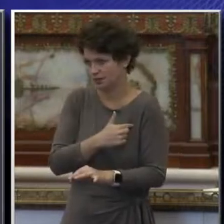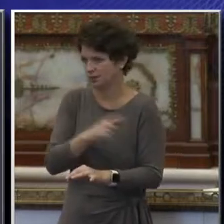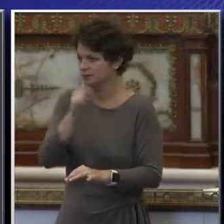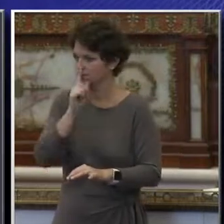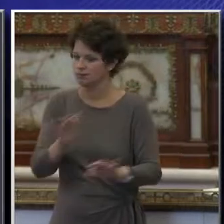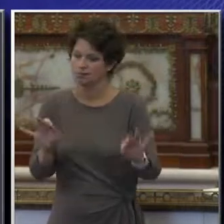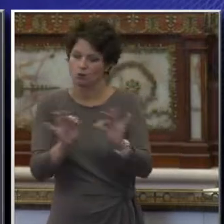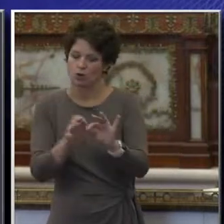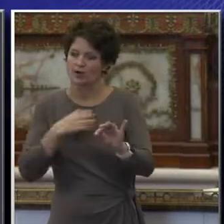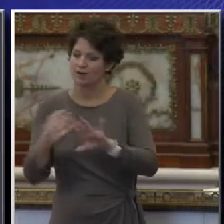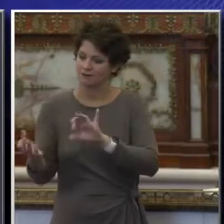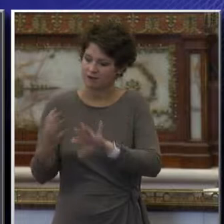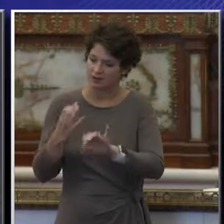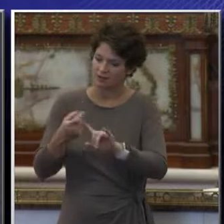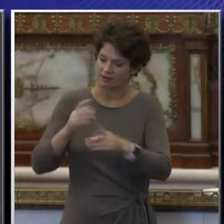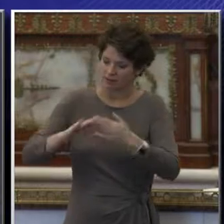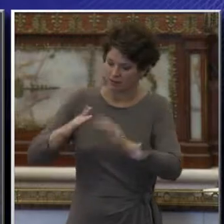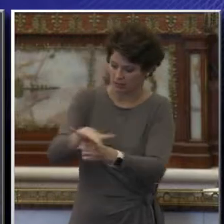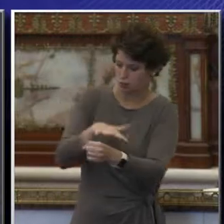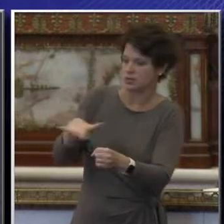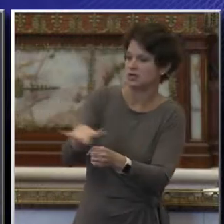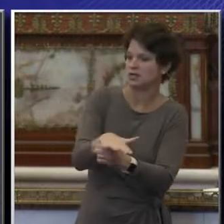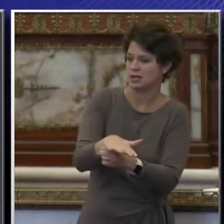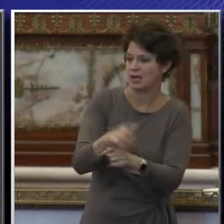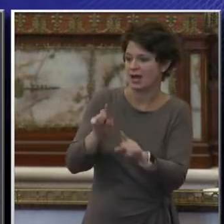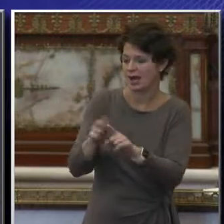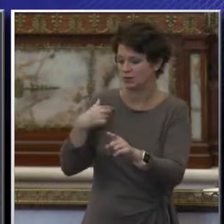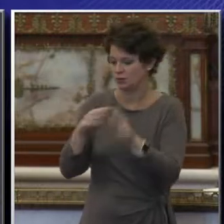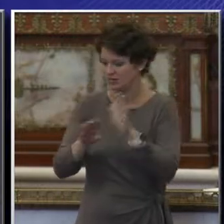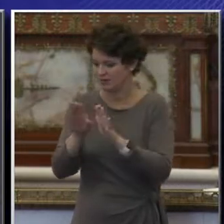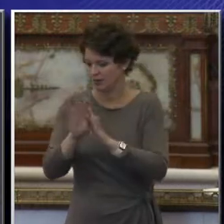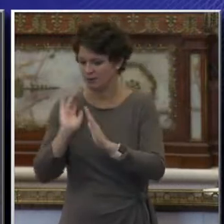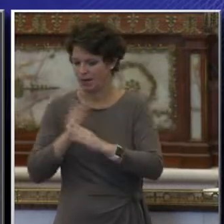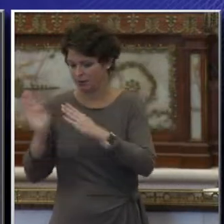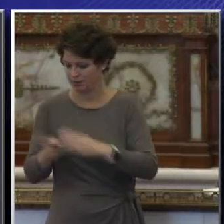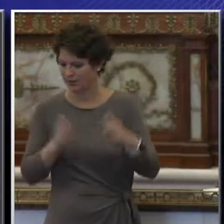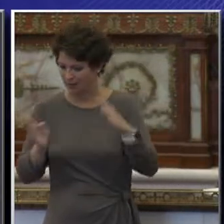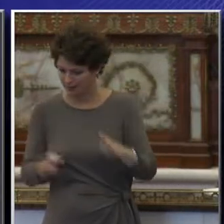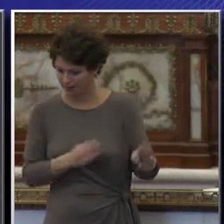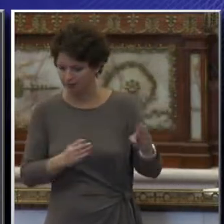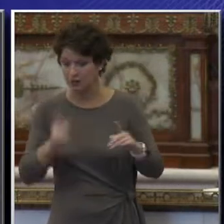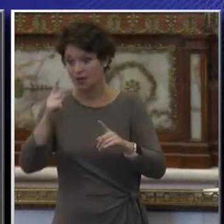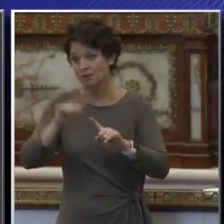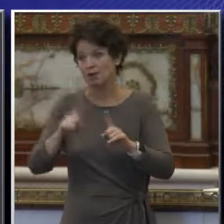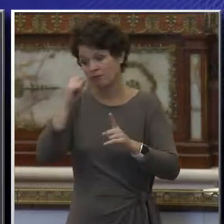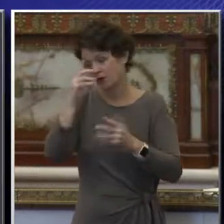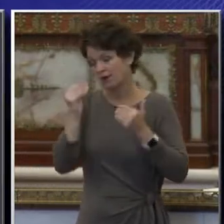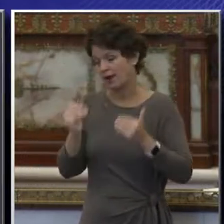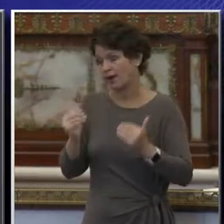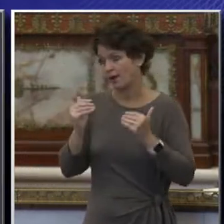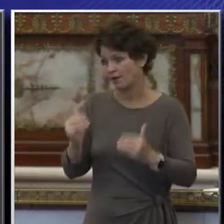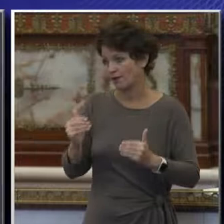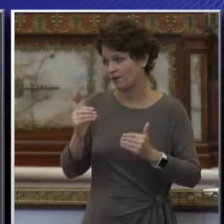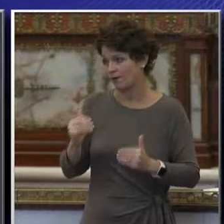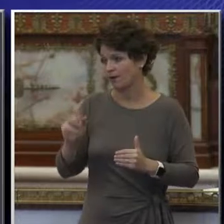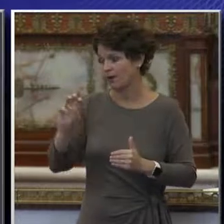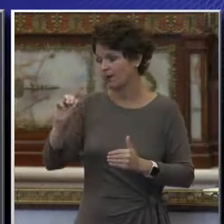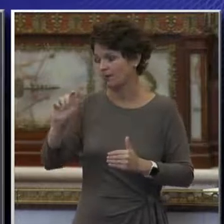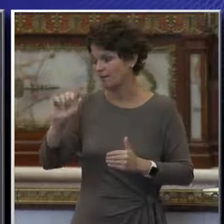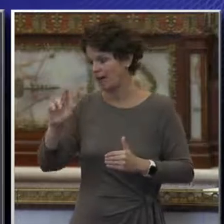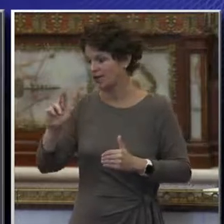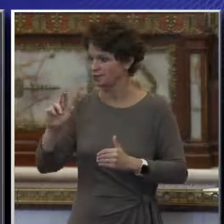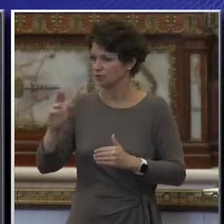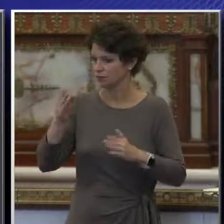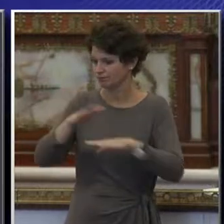important to get feedback from the community as we're developing our plans. But right now, what I would say is the master plan